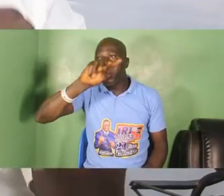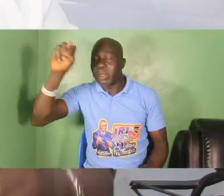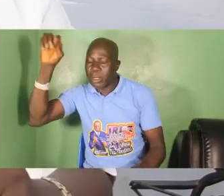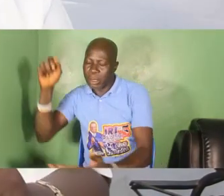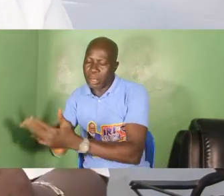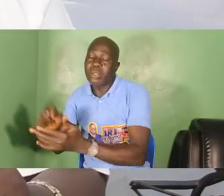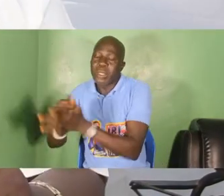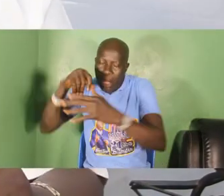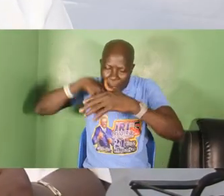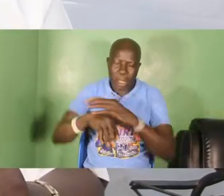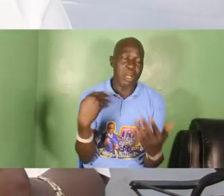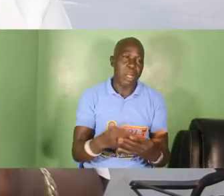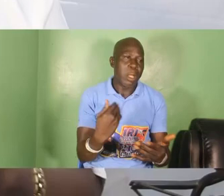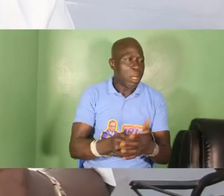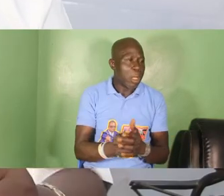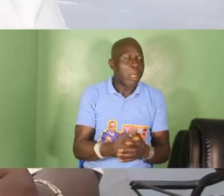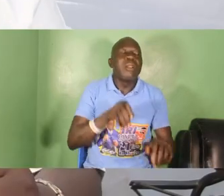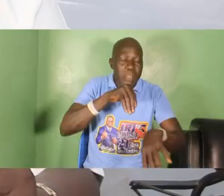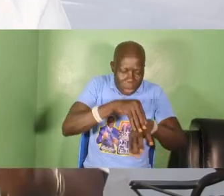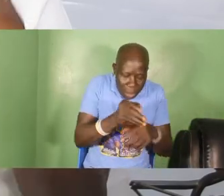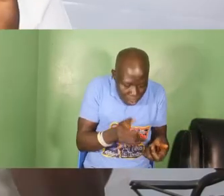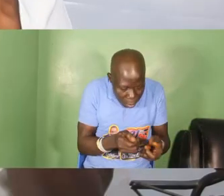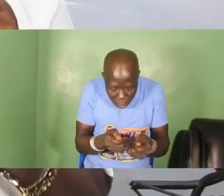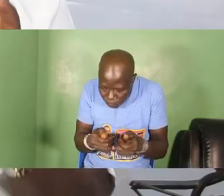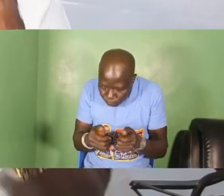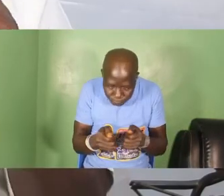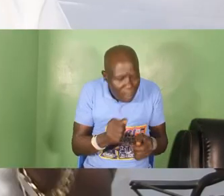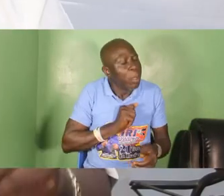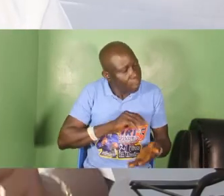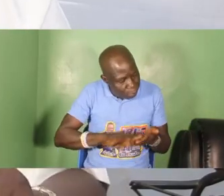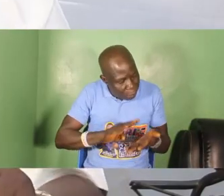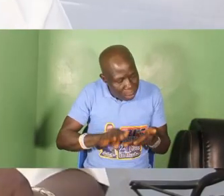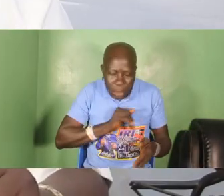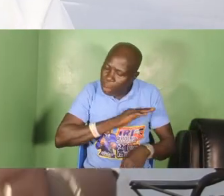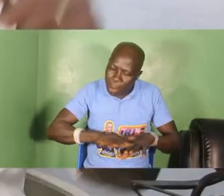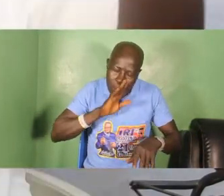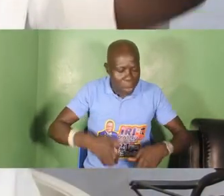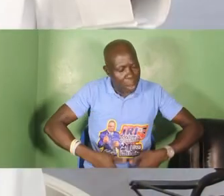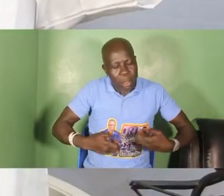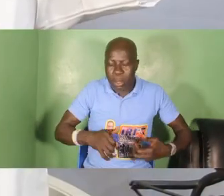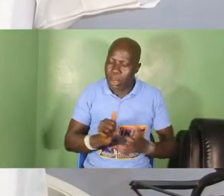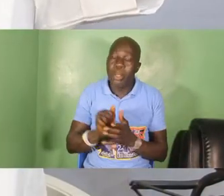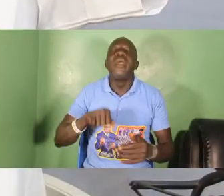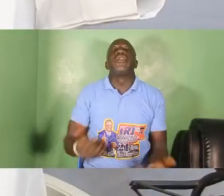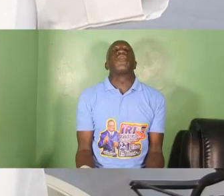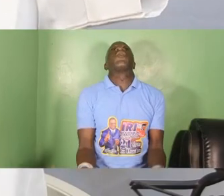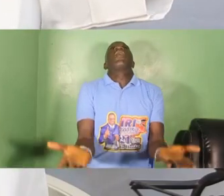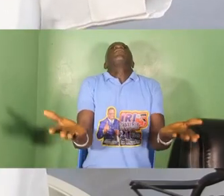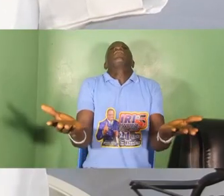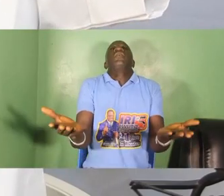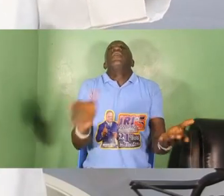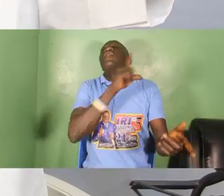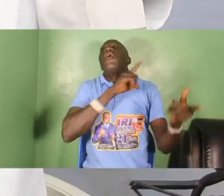she sent 600,000 naira. Message her, please don't be annoyed that it's too small. Lift